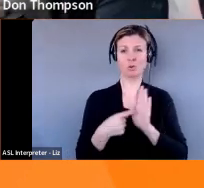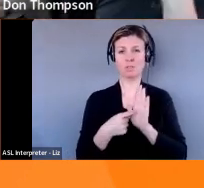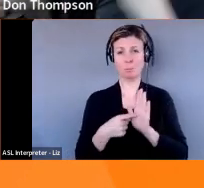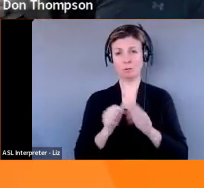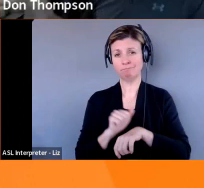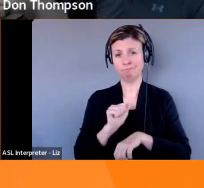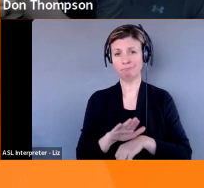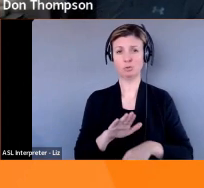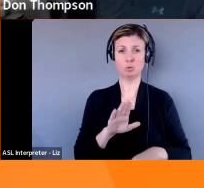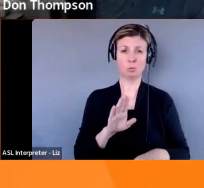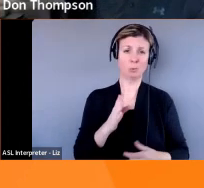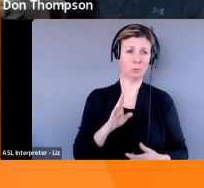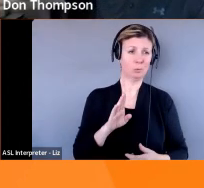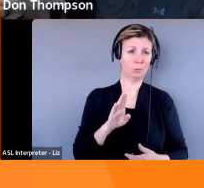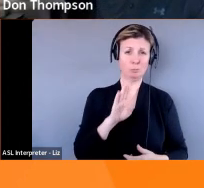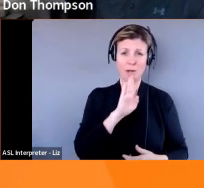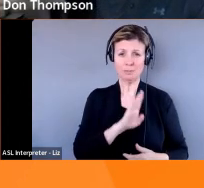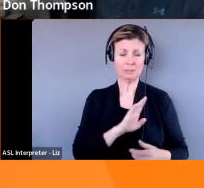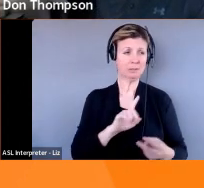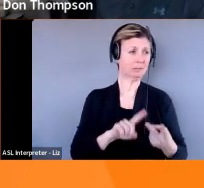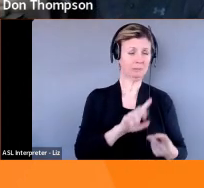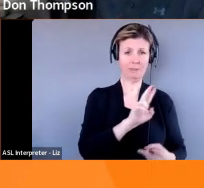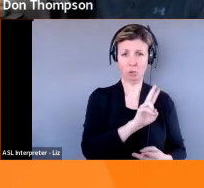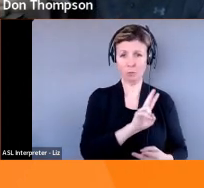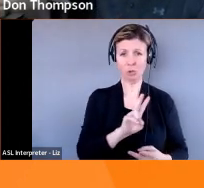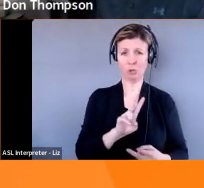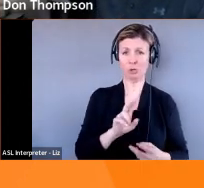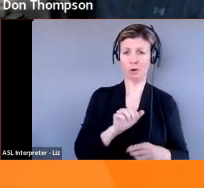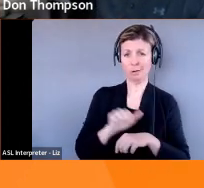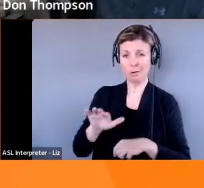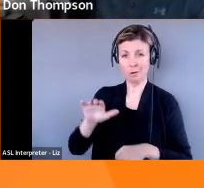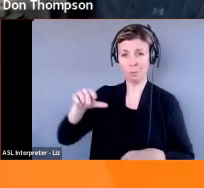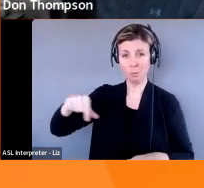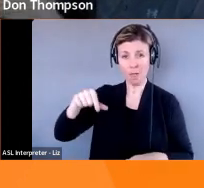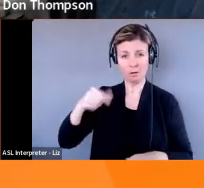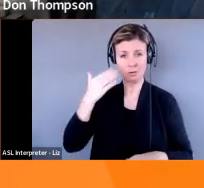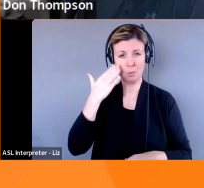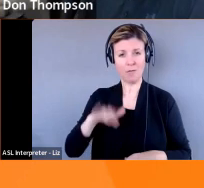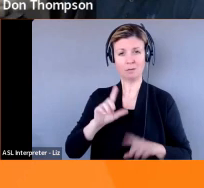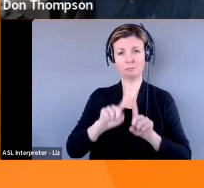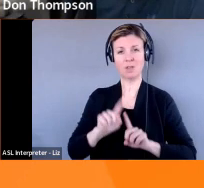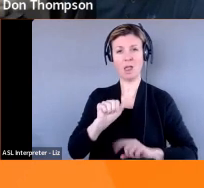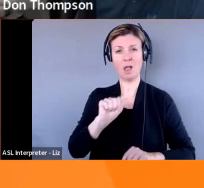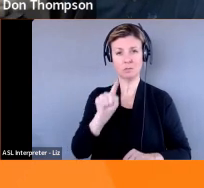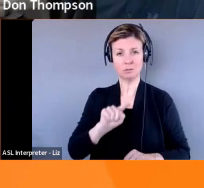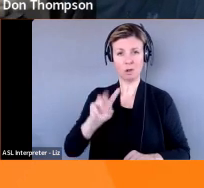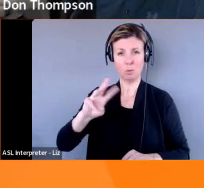Vancouver, even out to Quebec, they have fulfillment centers in Quebec and Ottawa and what have you